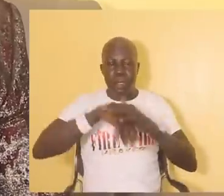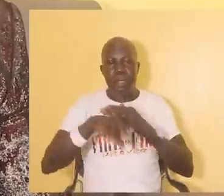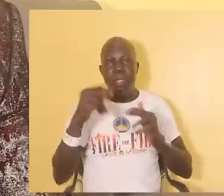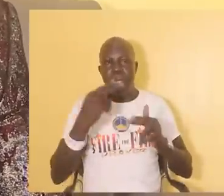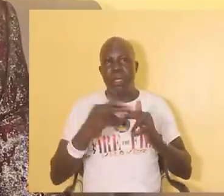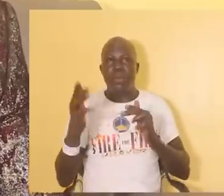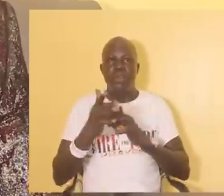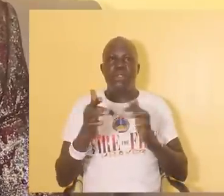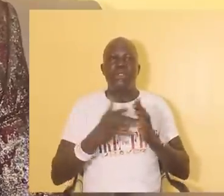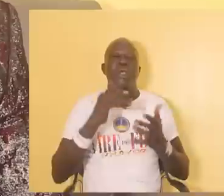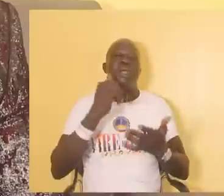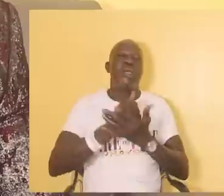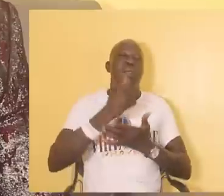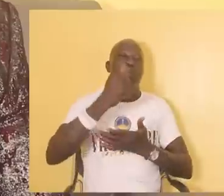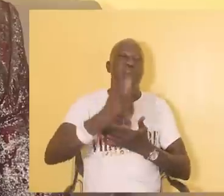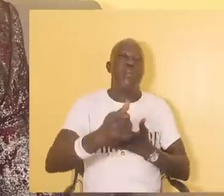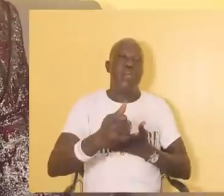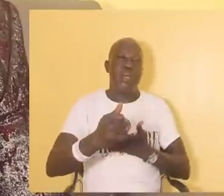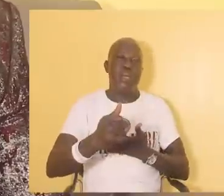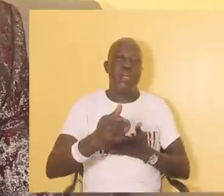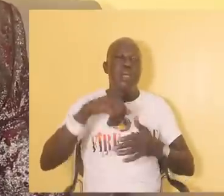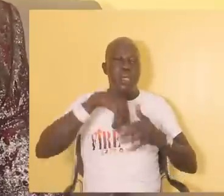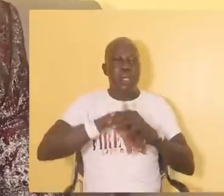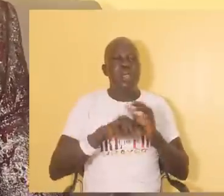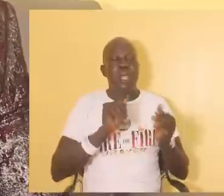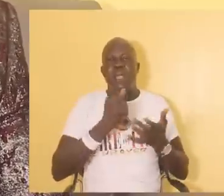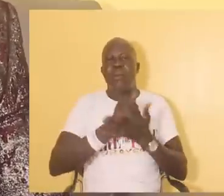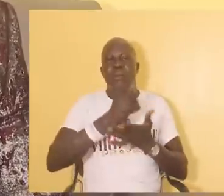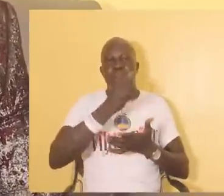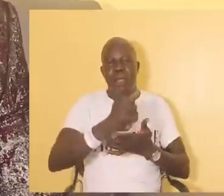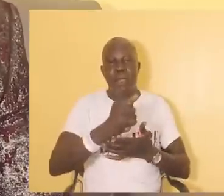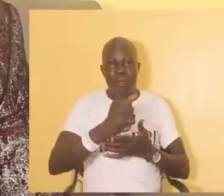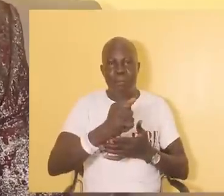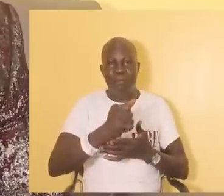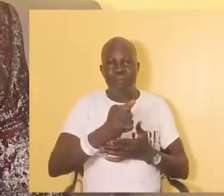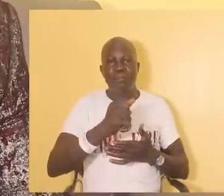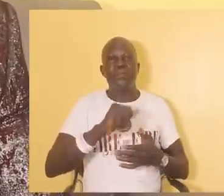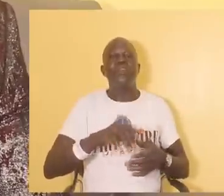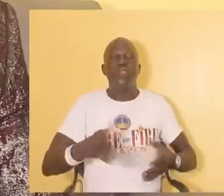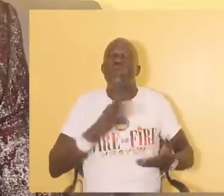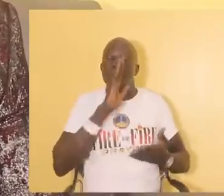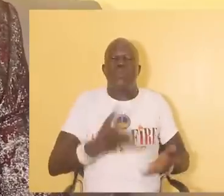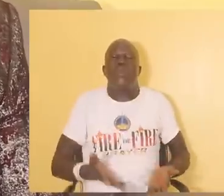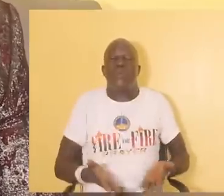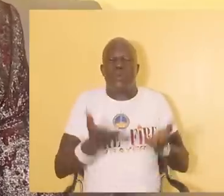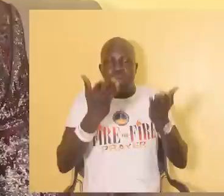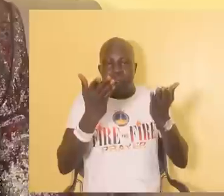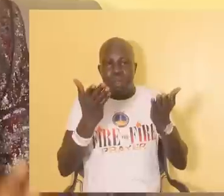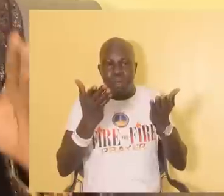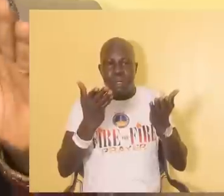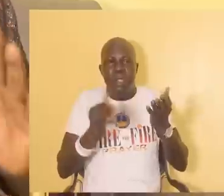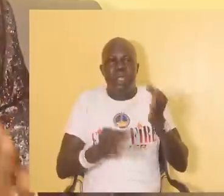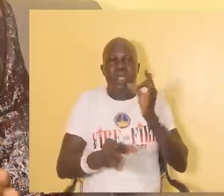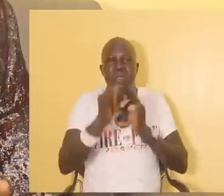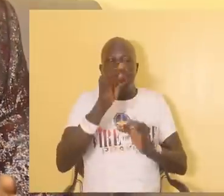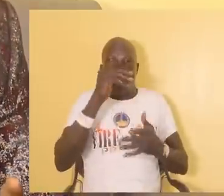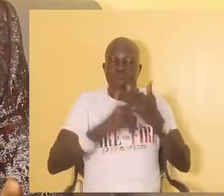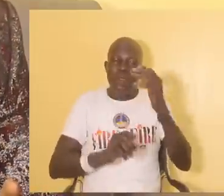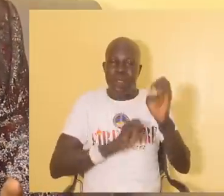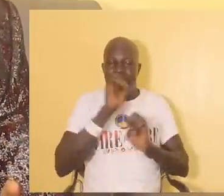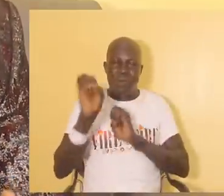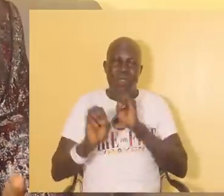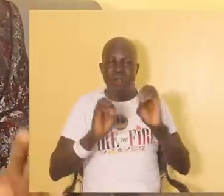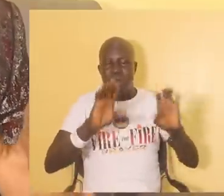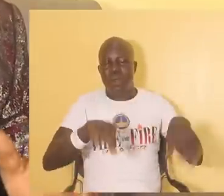Jesus. In the name of Jesus. Pastor, never overcome us. triumph always. If